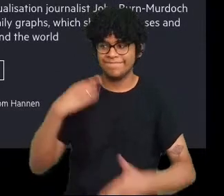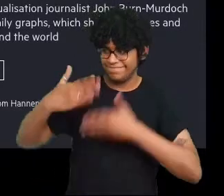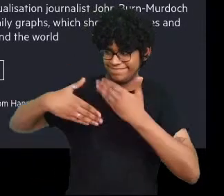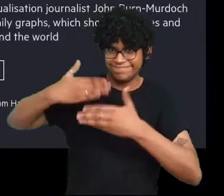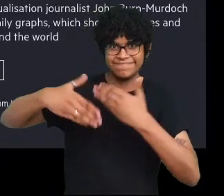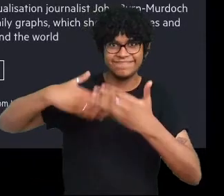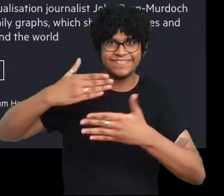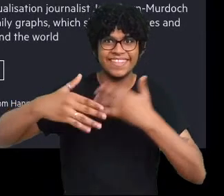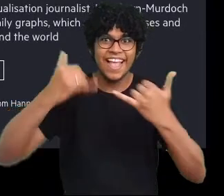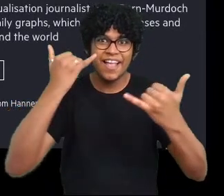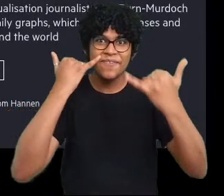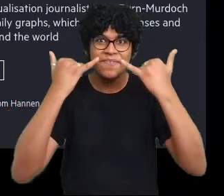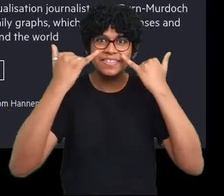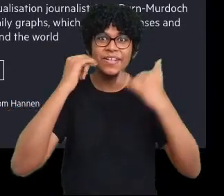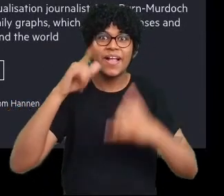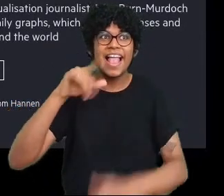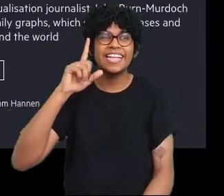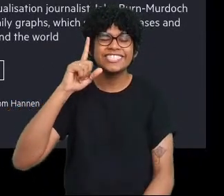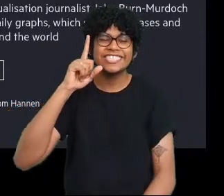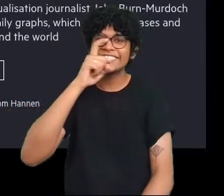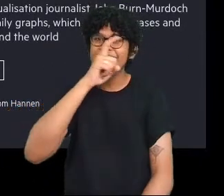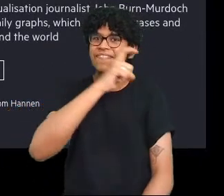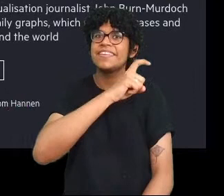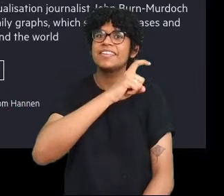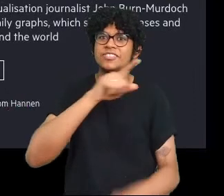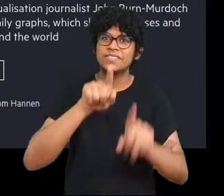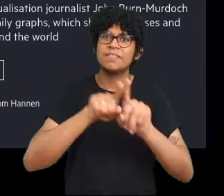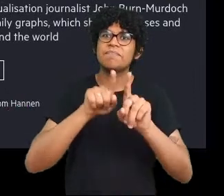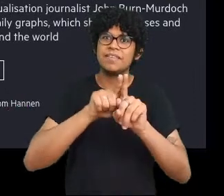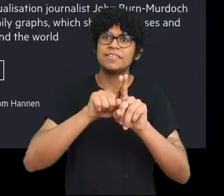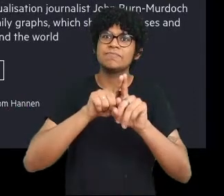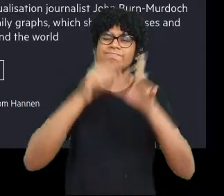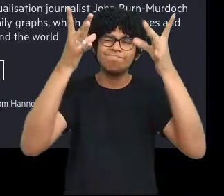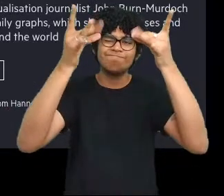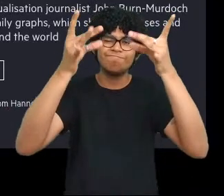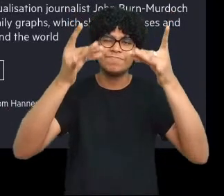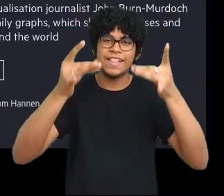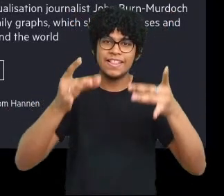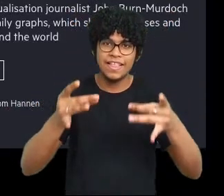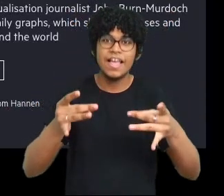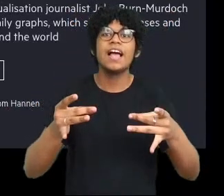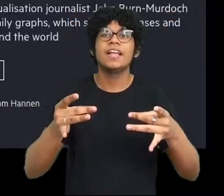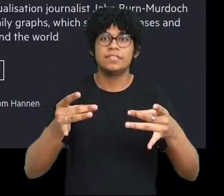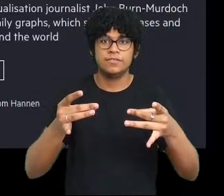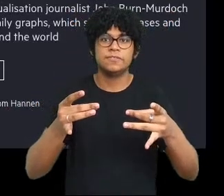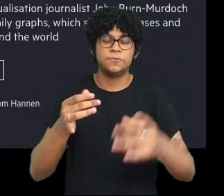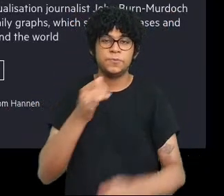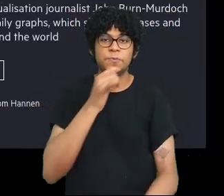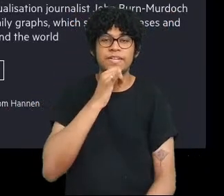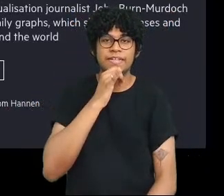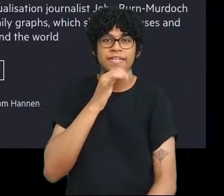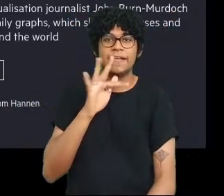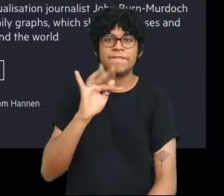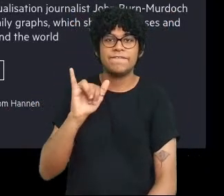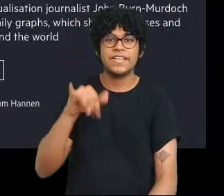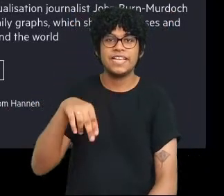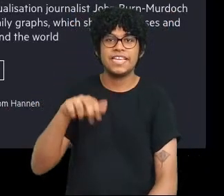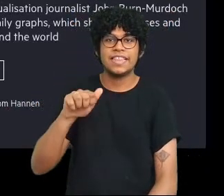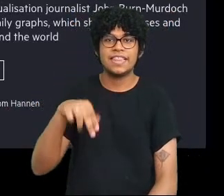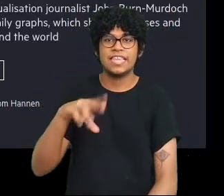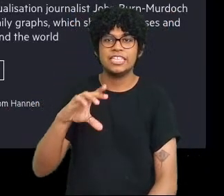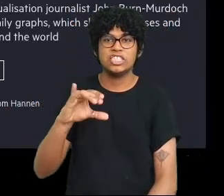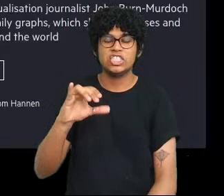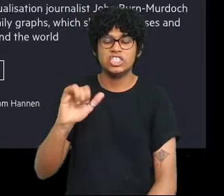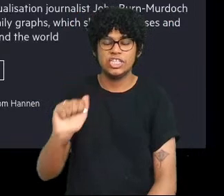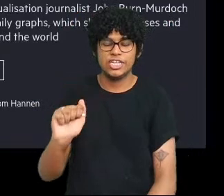can also increase. For example, FT used to do these trajectory charts of where different